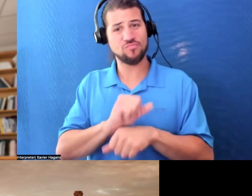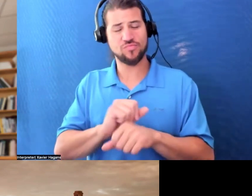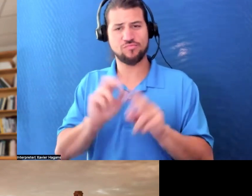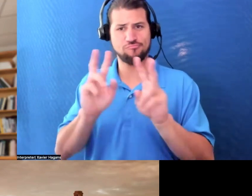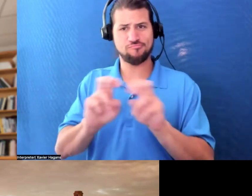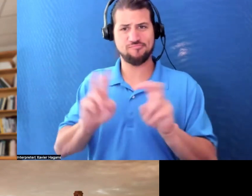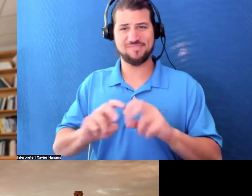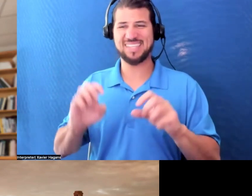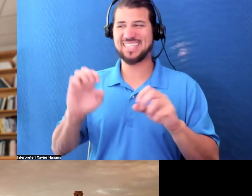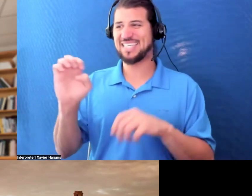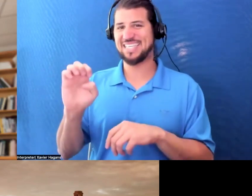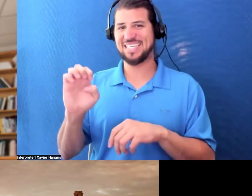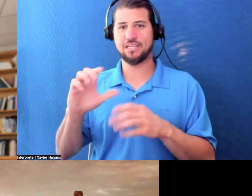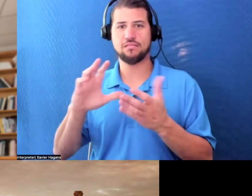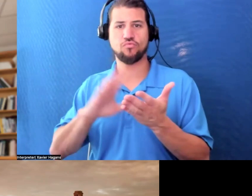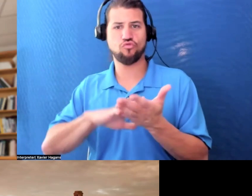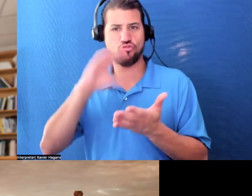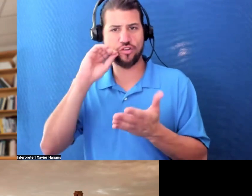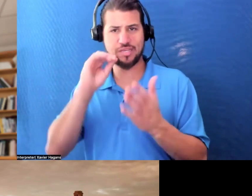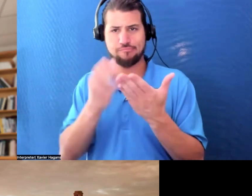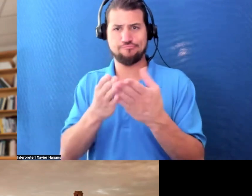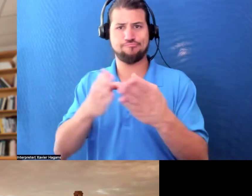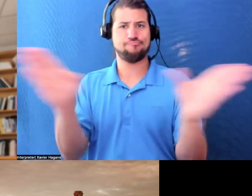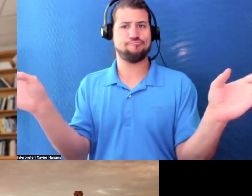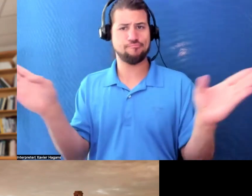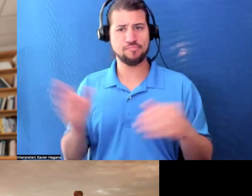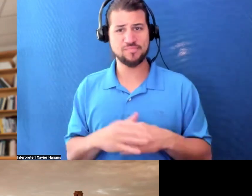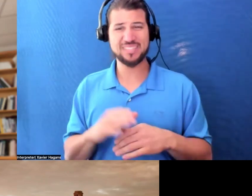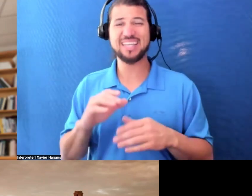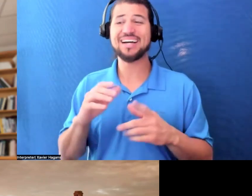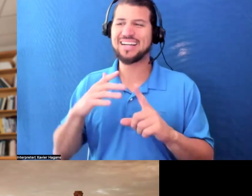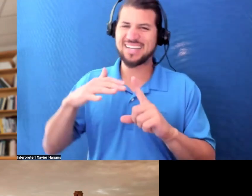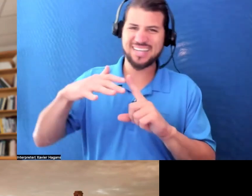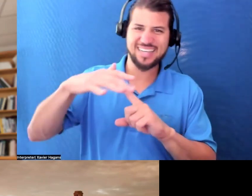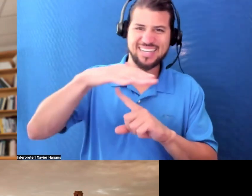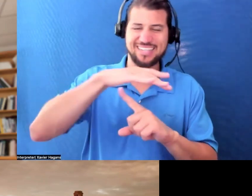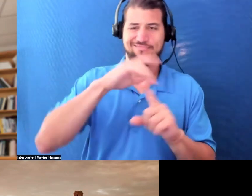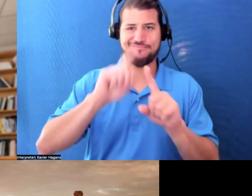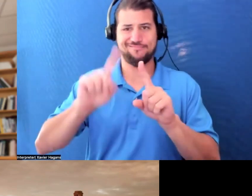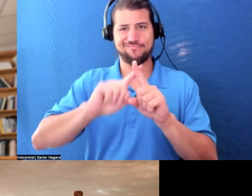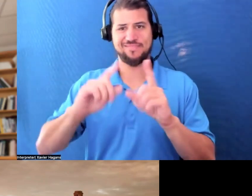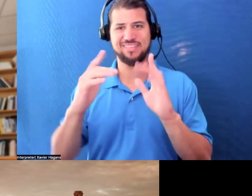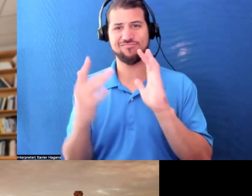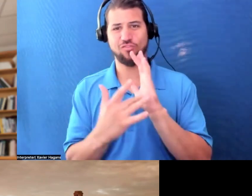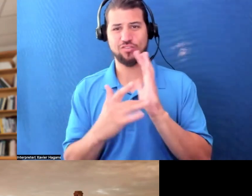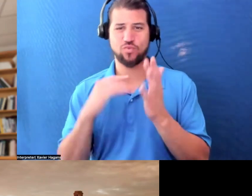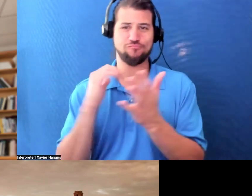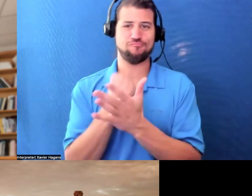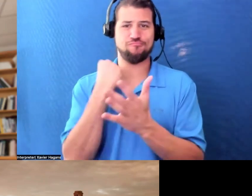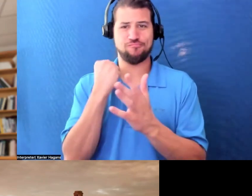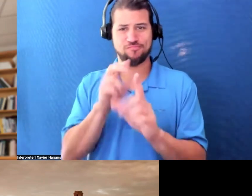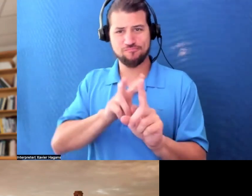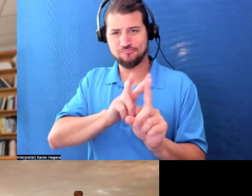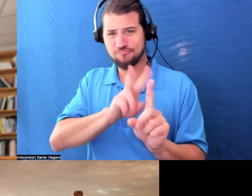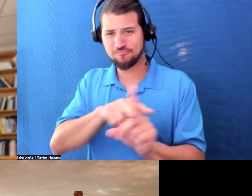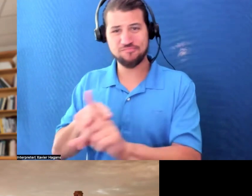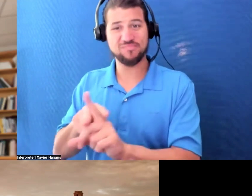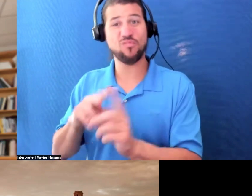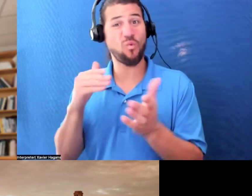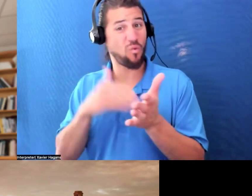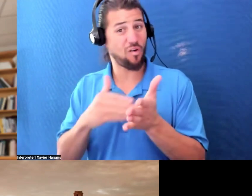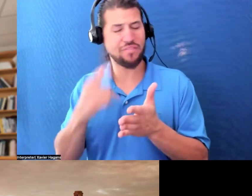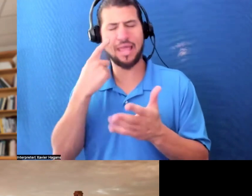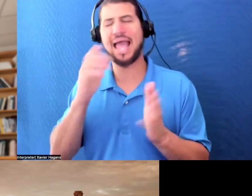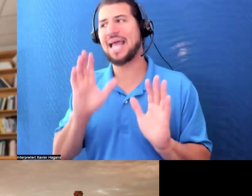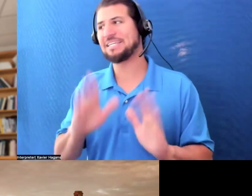at large. And so this ecosystem of technologies that we use a lot, that we often take for granted, but